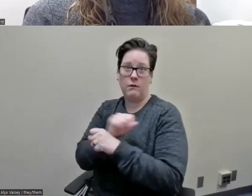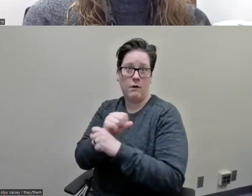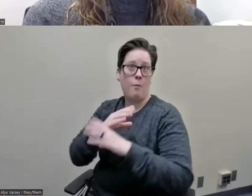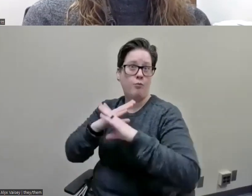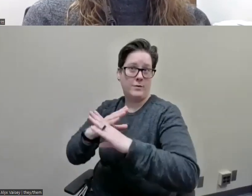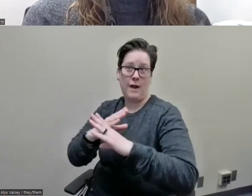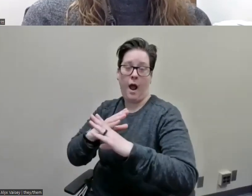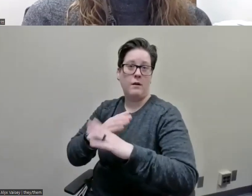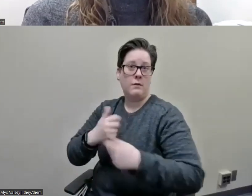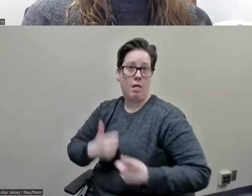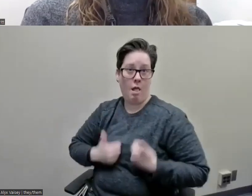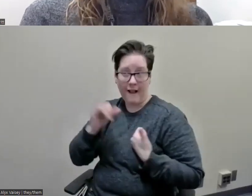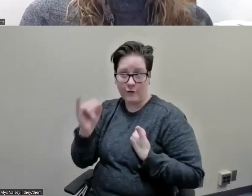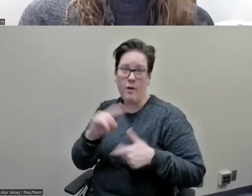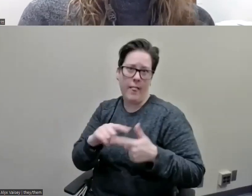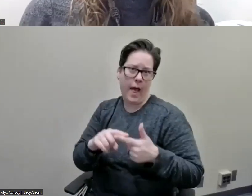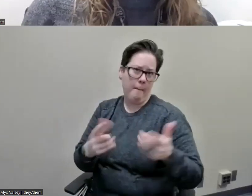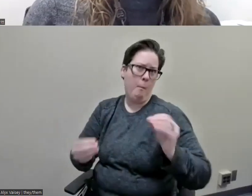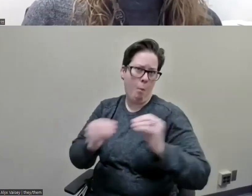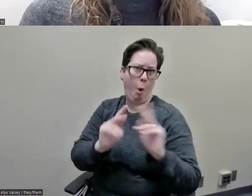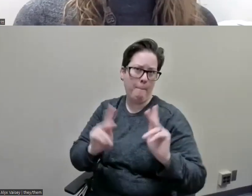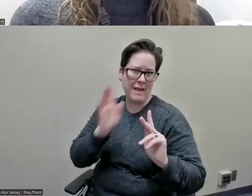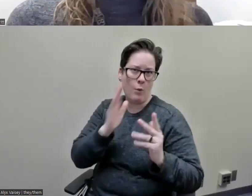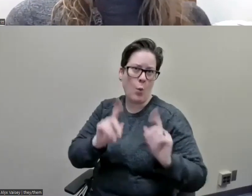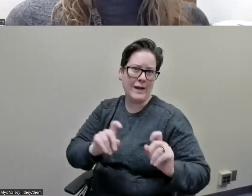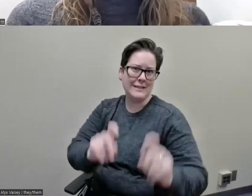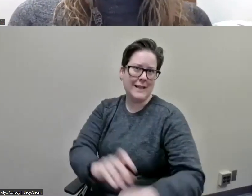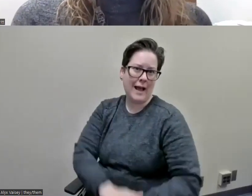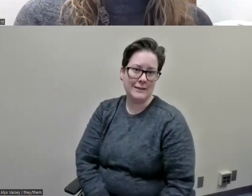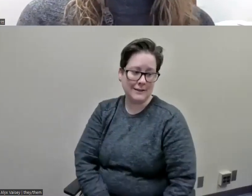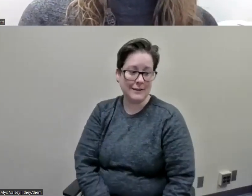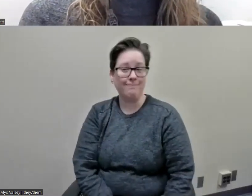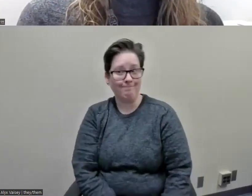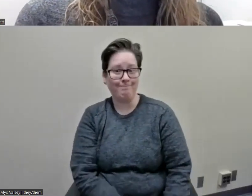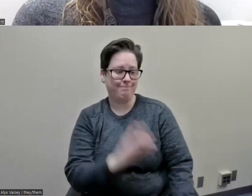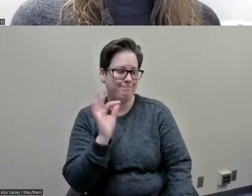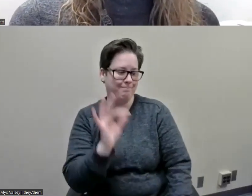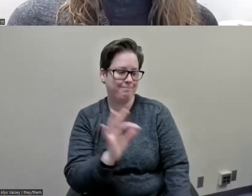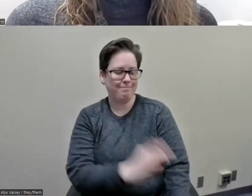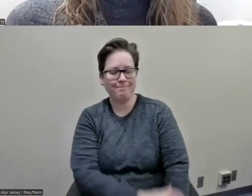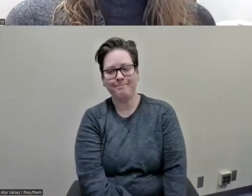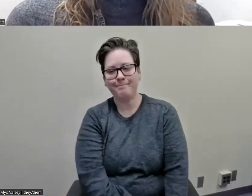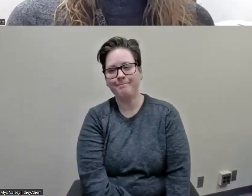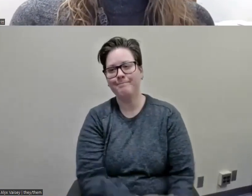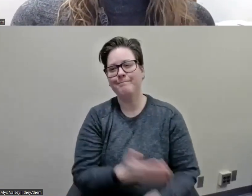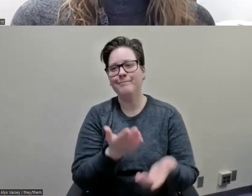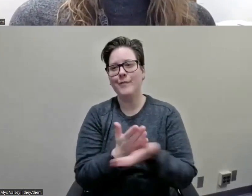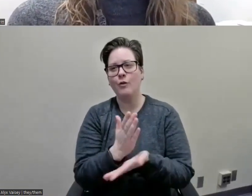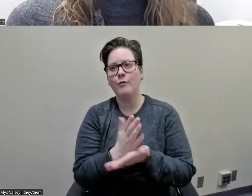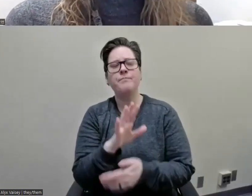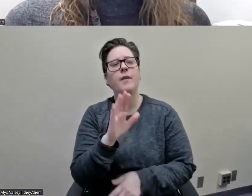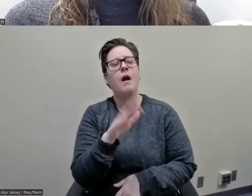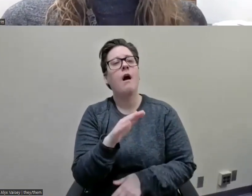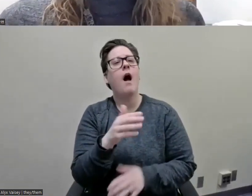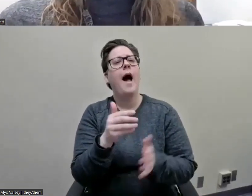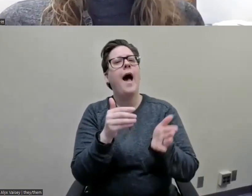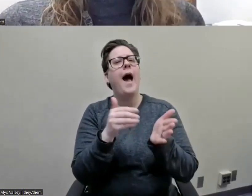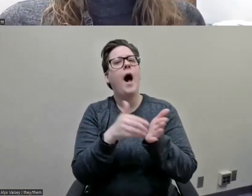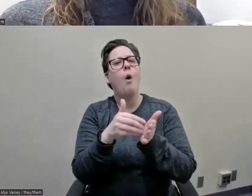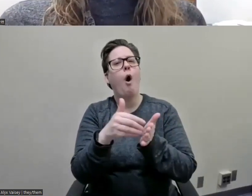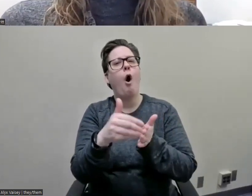testing they need. Great. All right. How often does